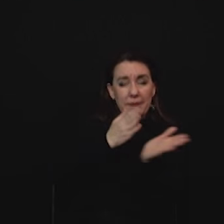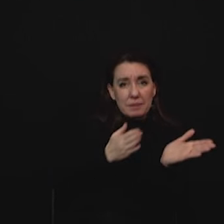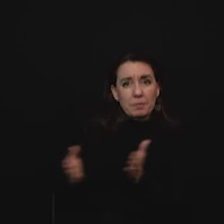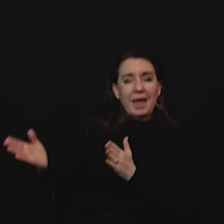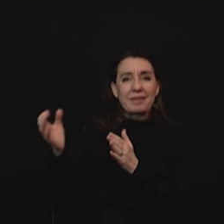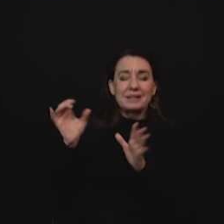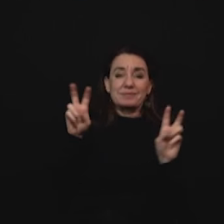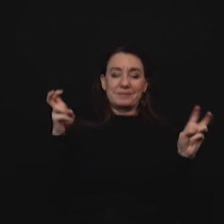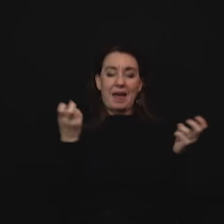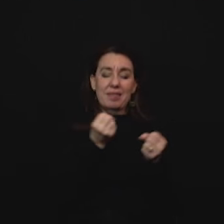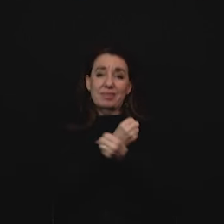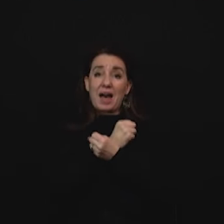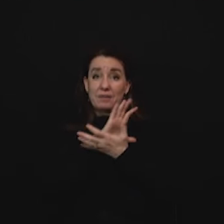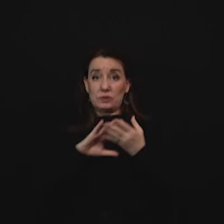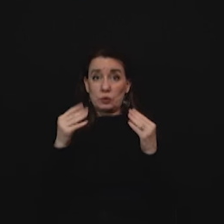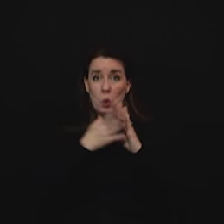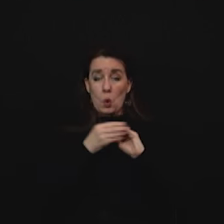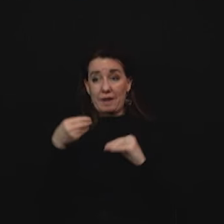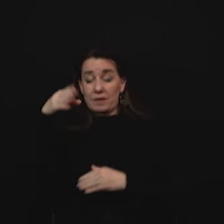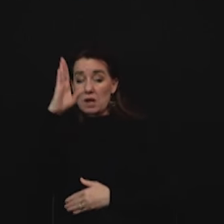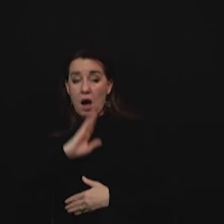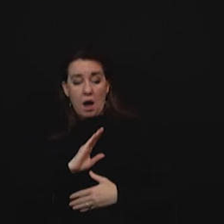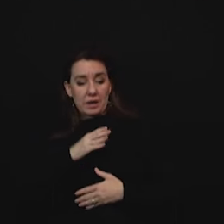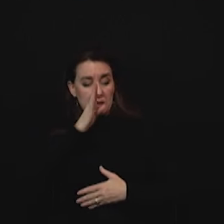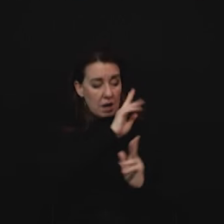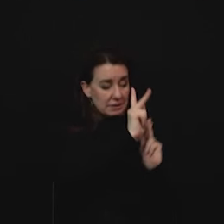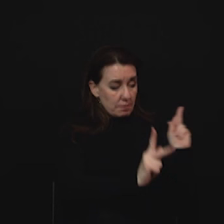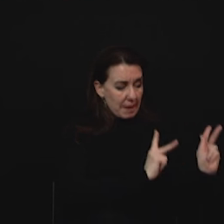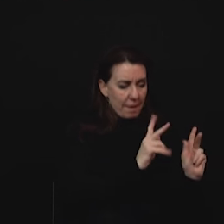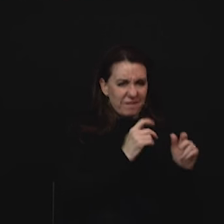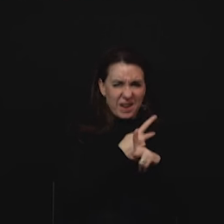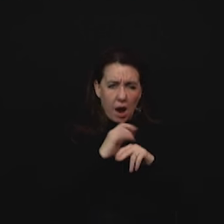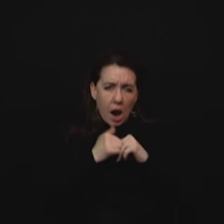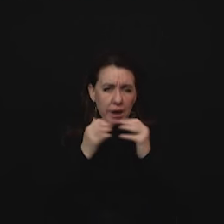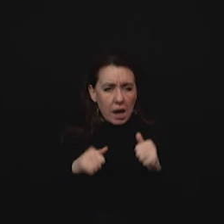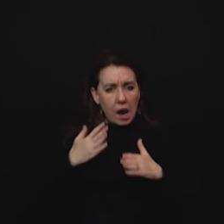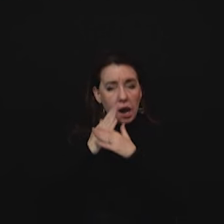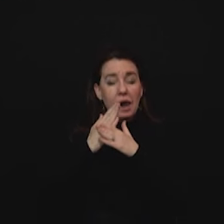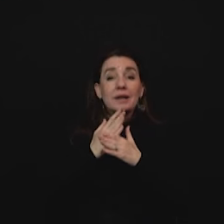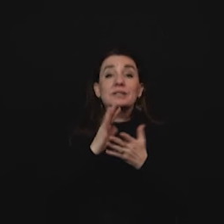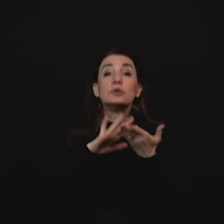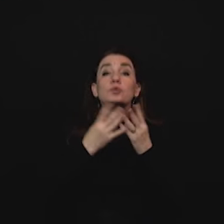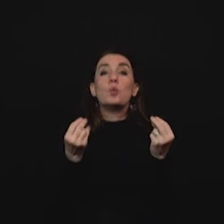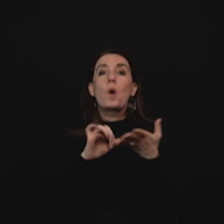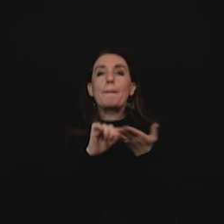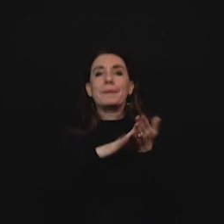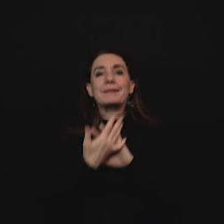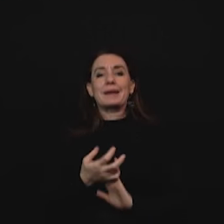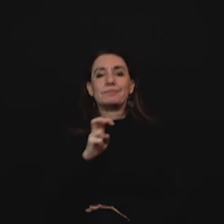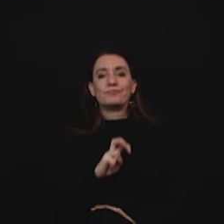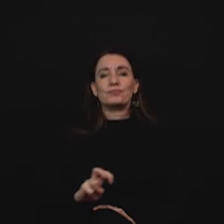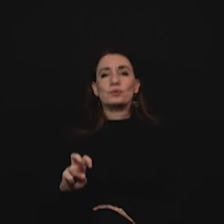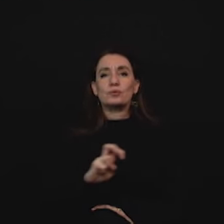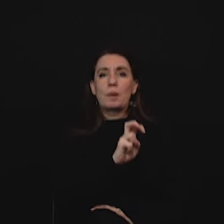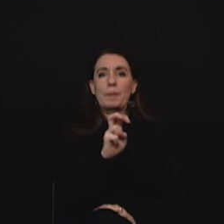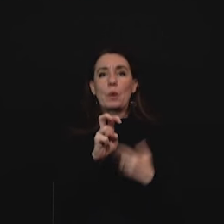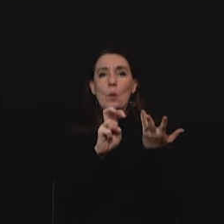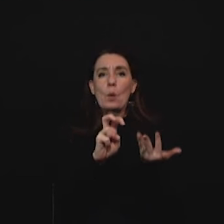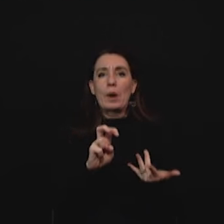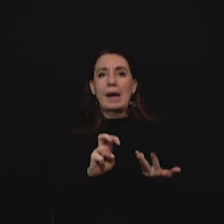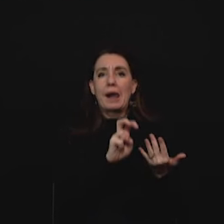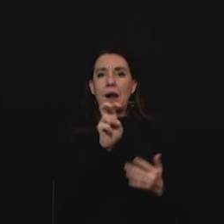love story between God and God's people right there. So he disguised himself as a serpent and waited in the